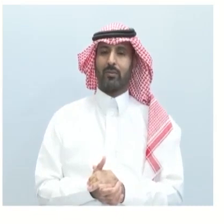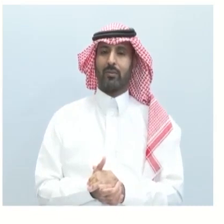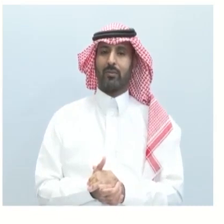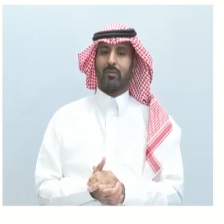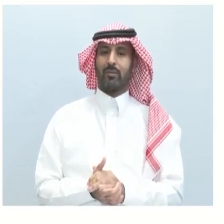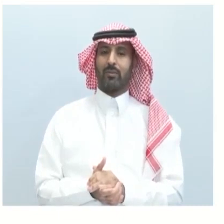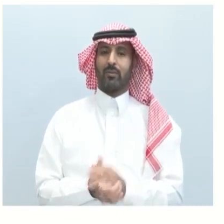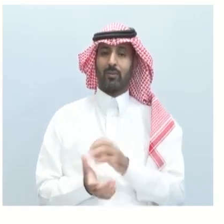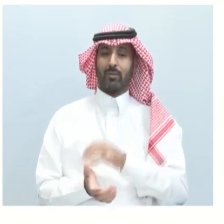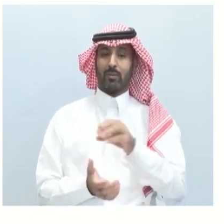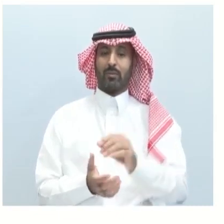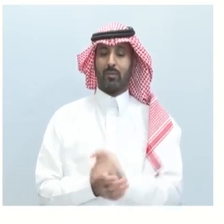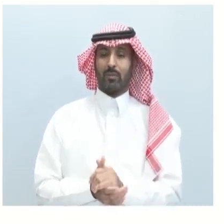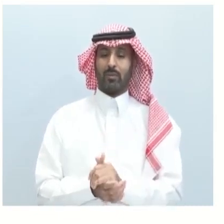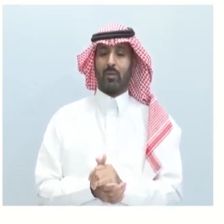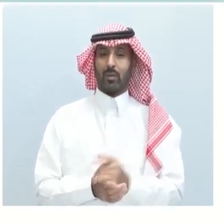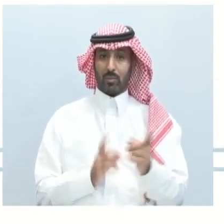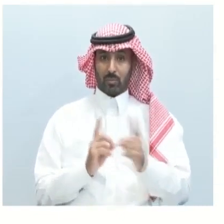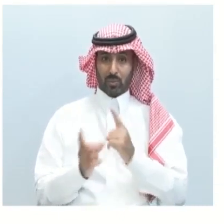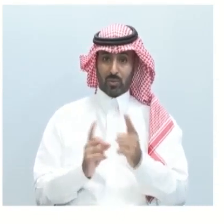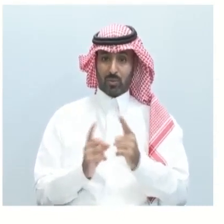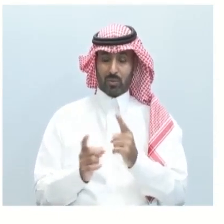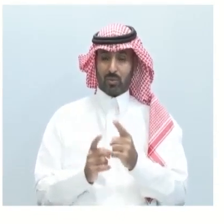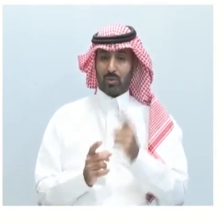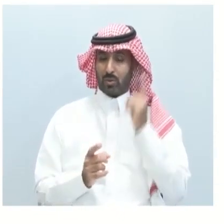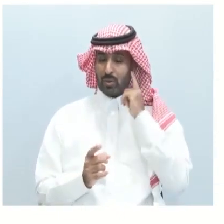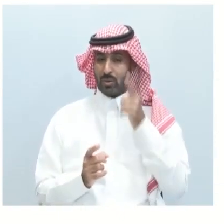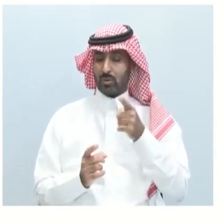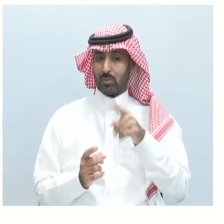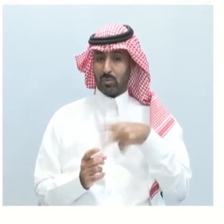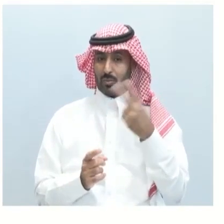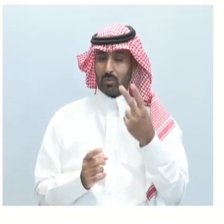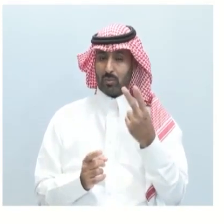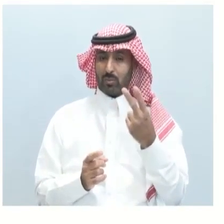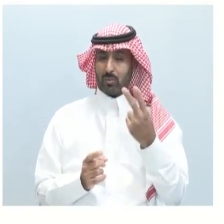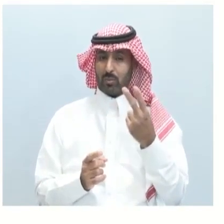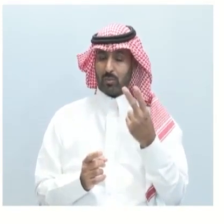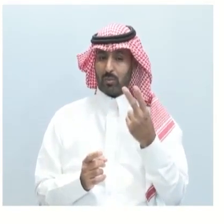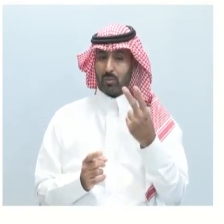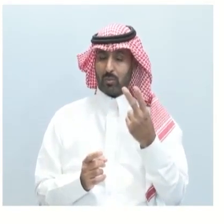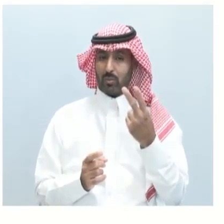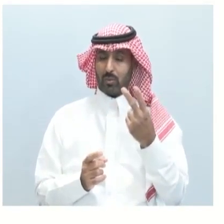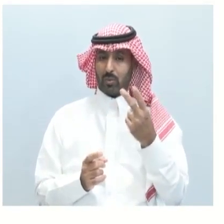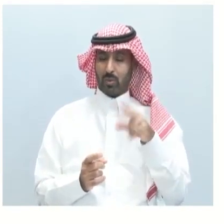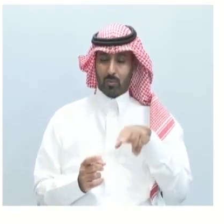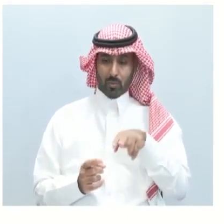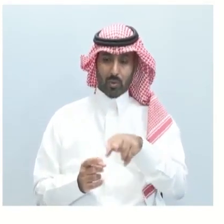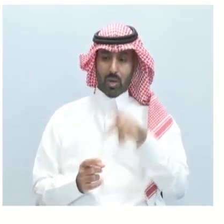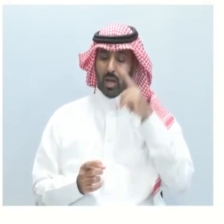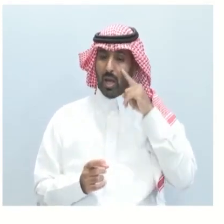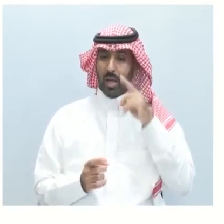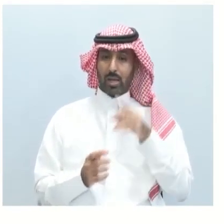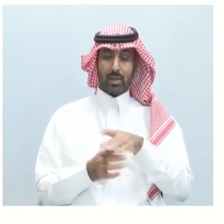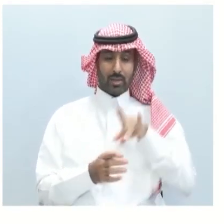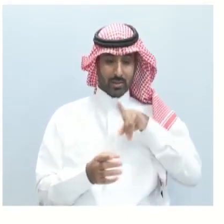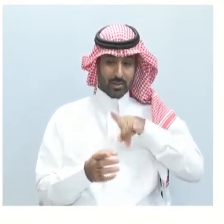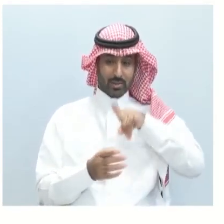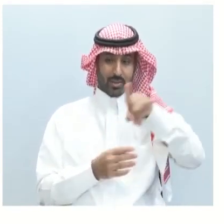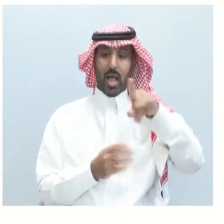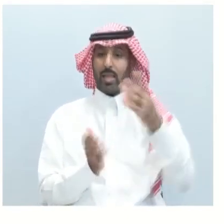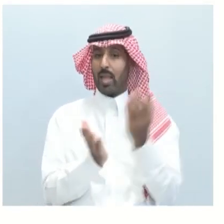So, moving on, we have the conversation we listened to between the two boys. We have here Adnan and